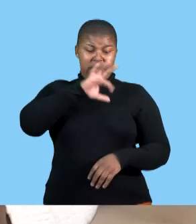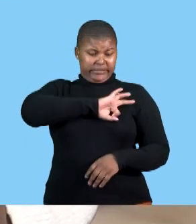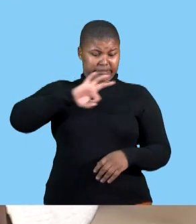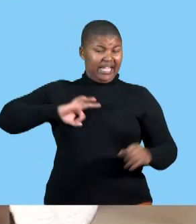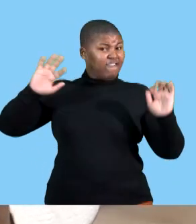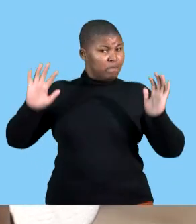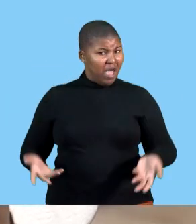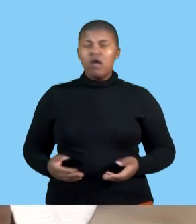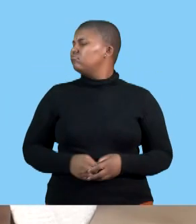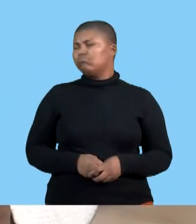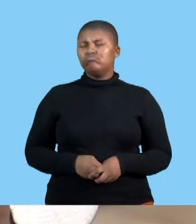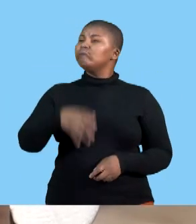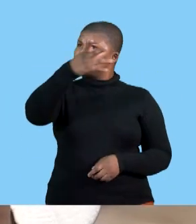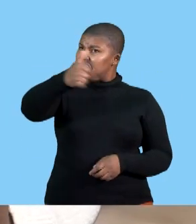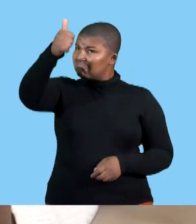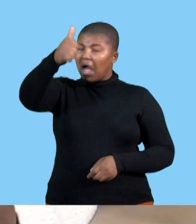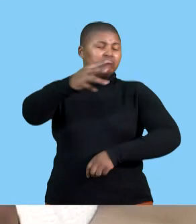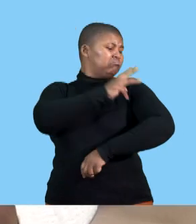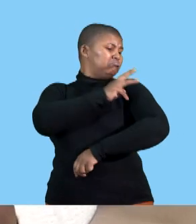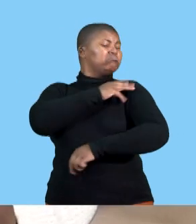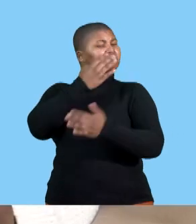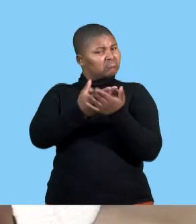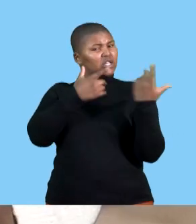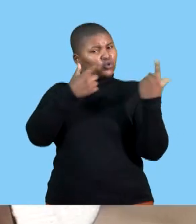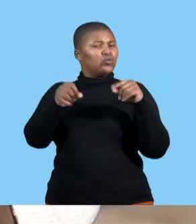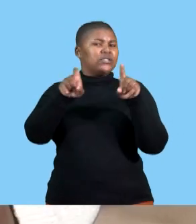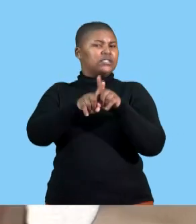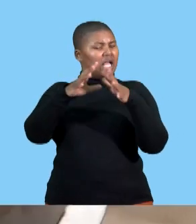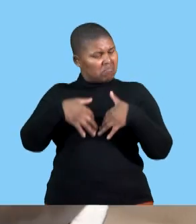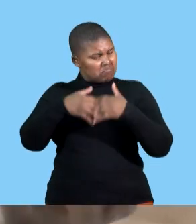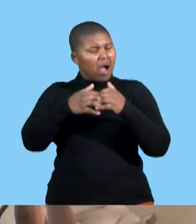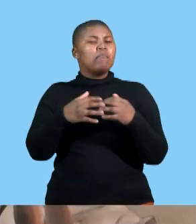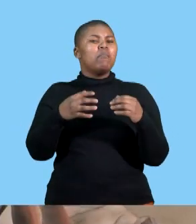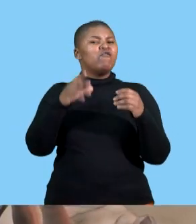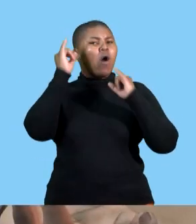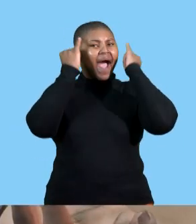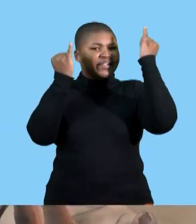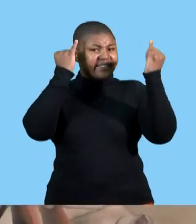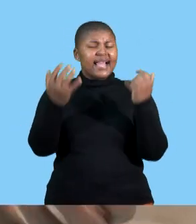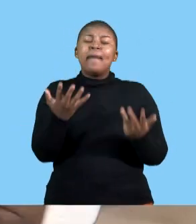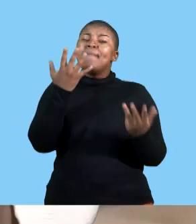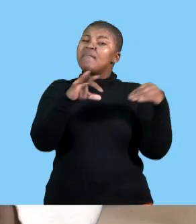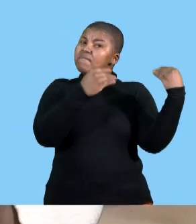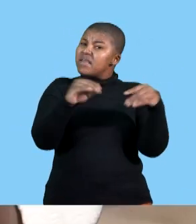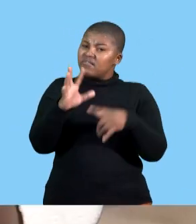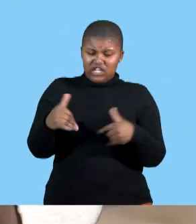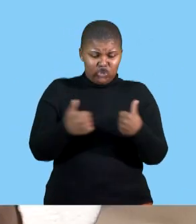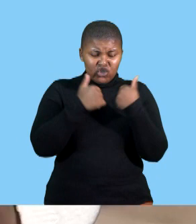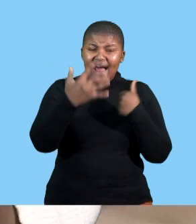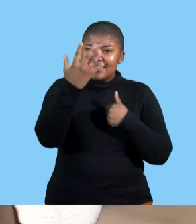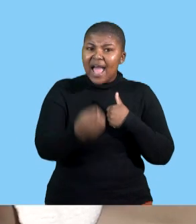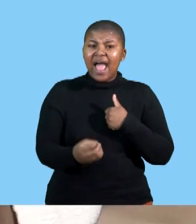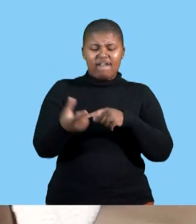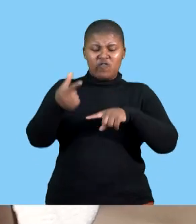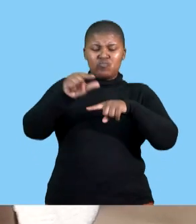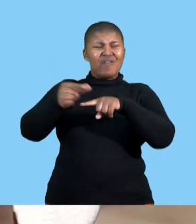the business. Yes, maybe the business is facing challenges. We're not making enough profit, maybe. So now as managers, you are able to